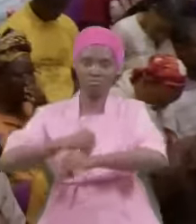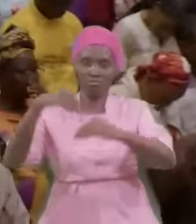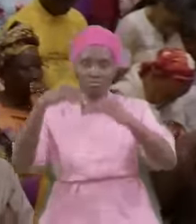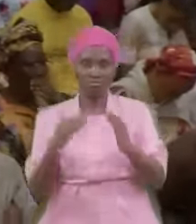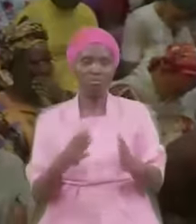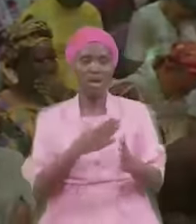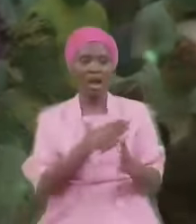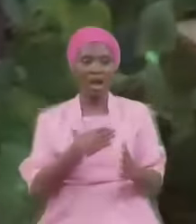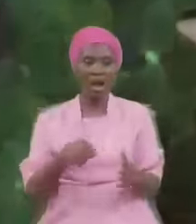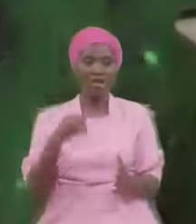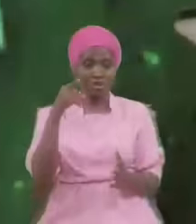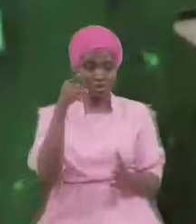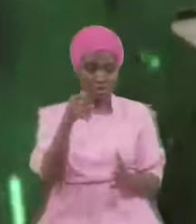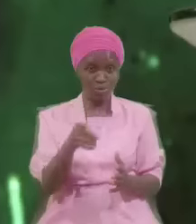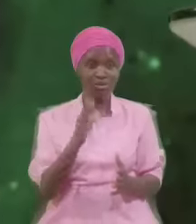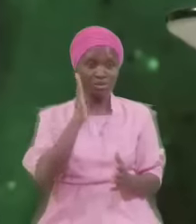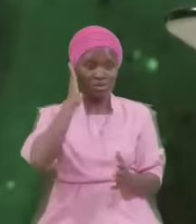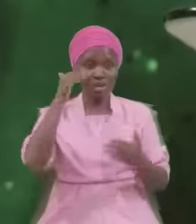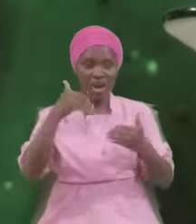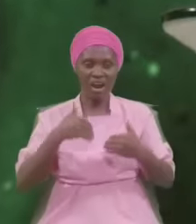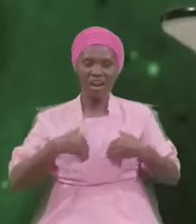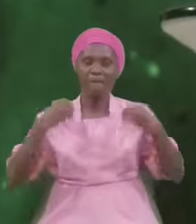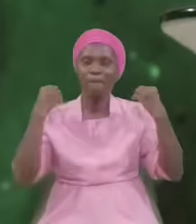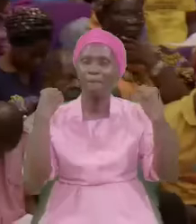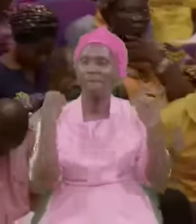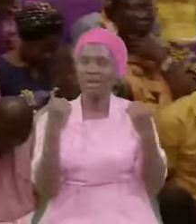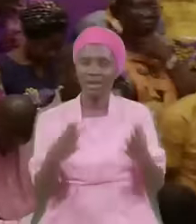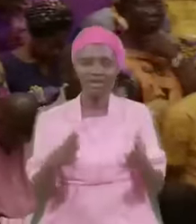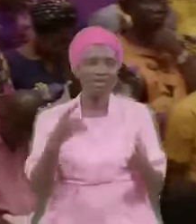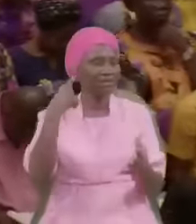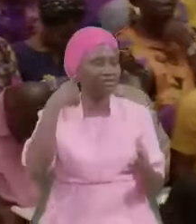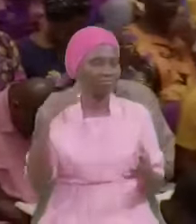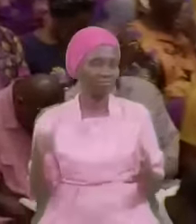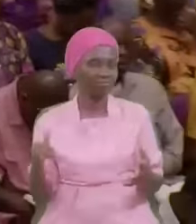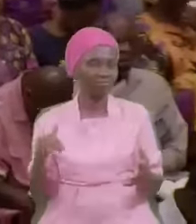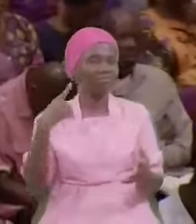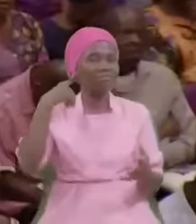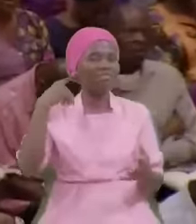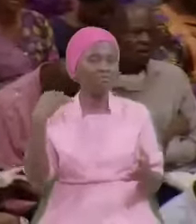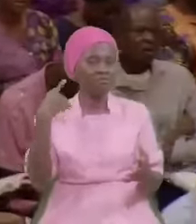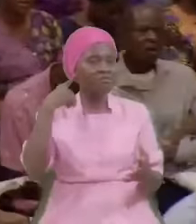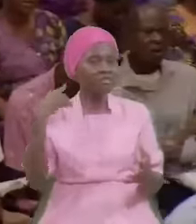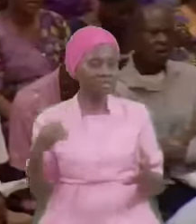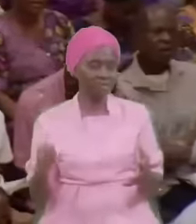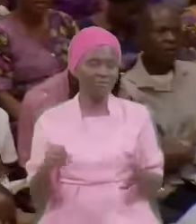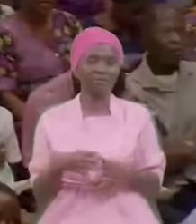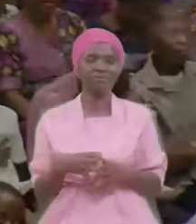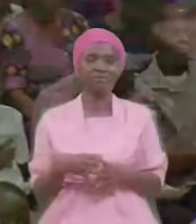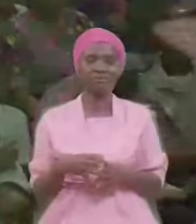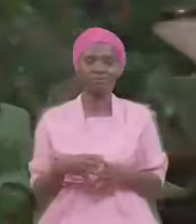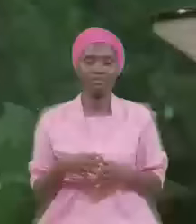shalt have, tell me yourself, plenty of